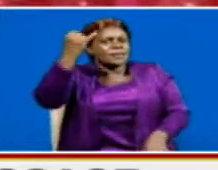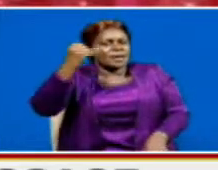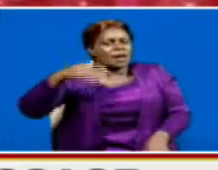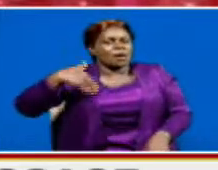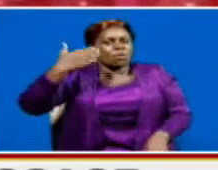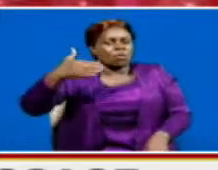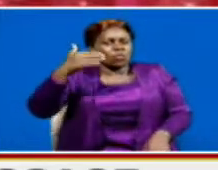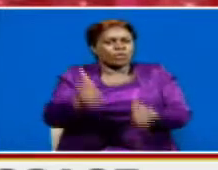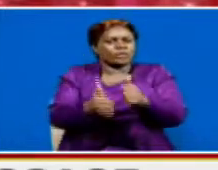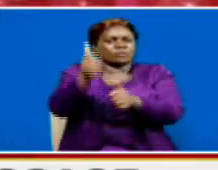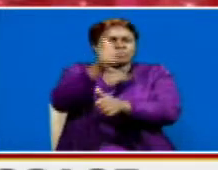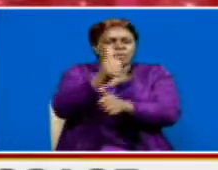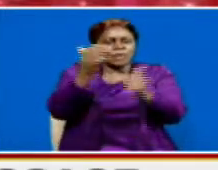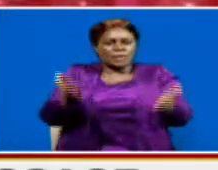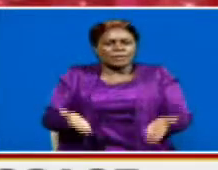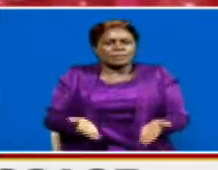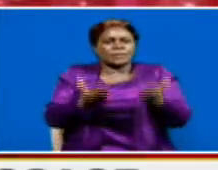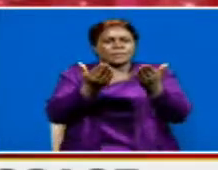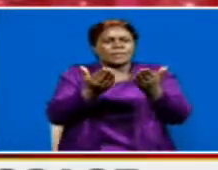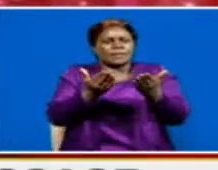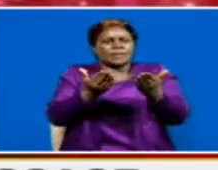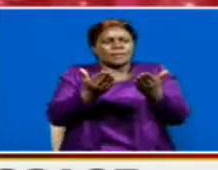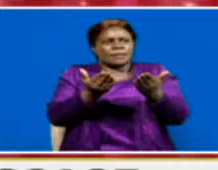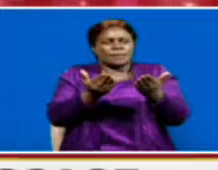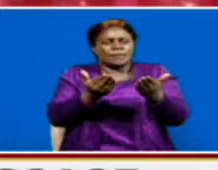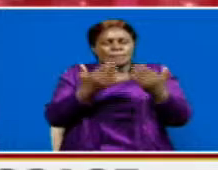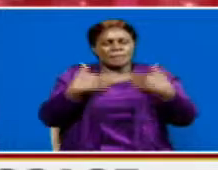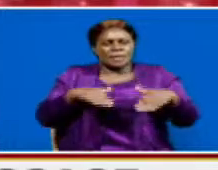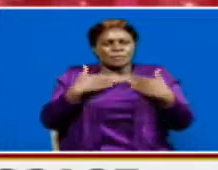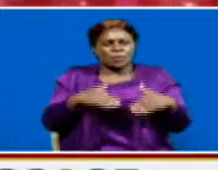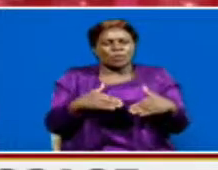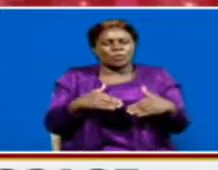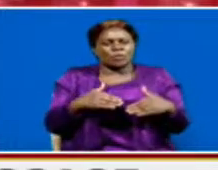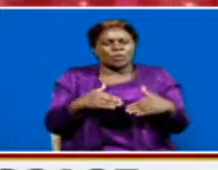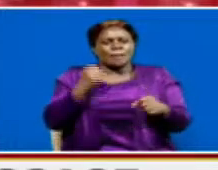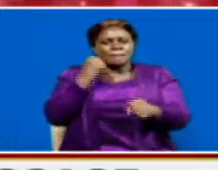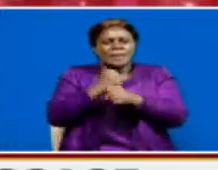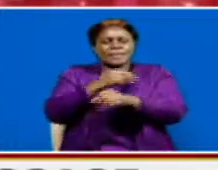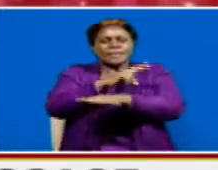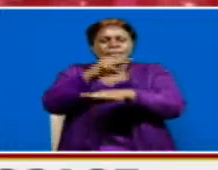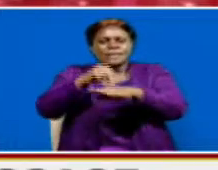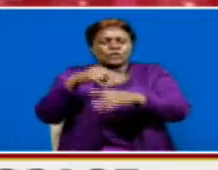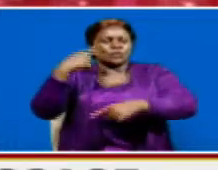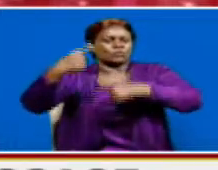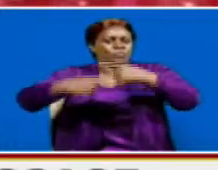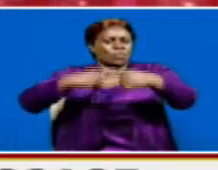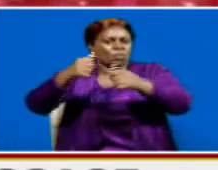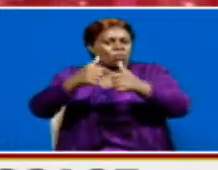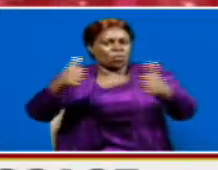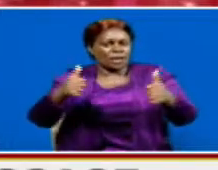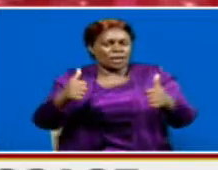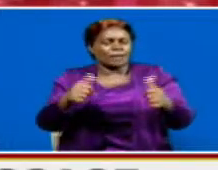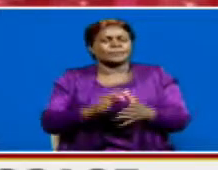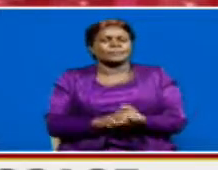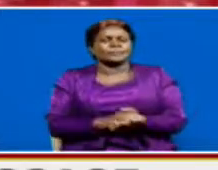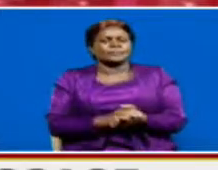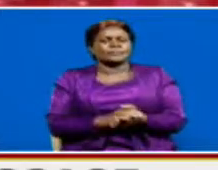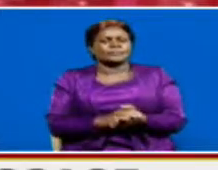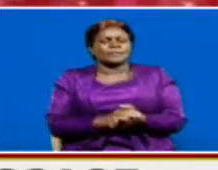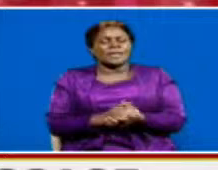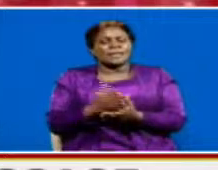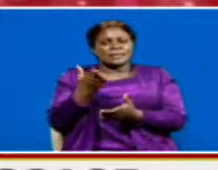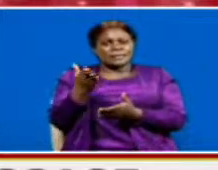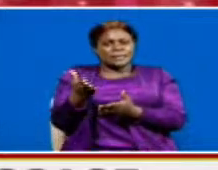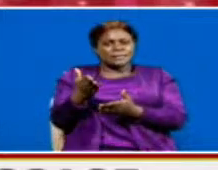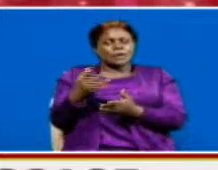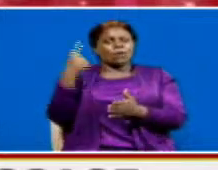always prevail in enhancing the well-being of the people and making this nation prosperous and powerful. That